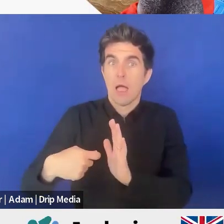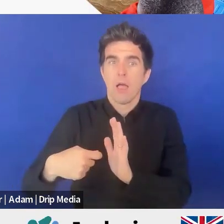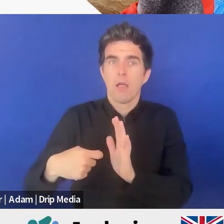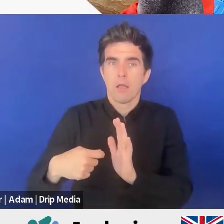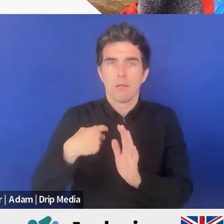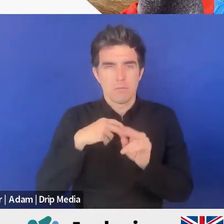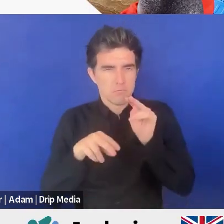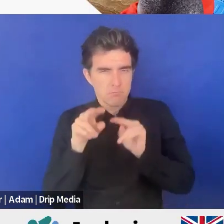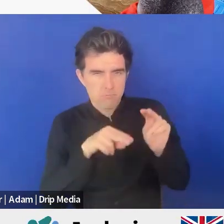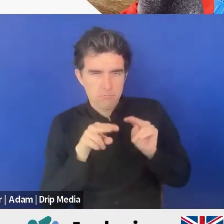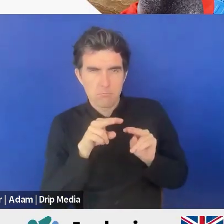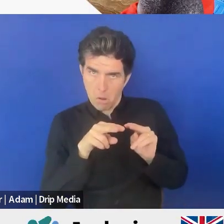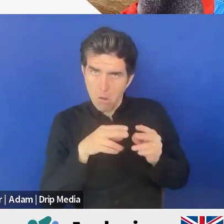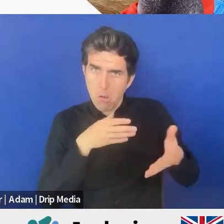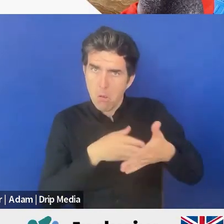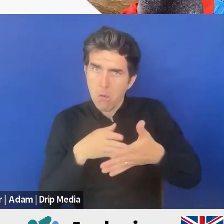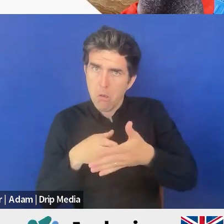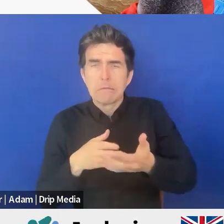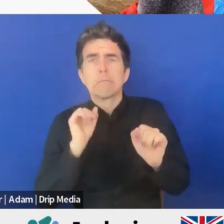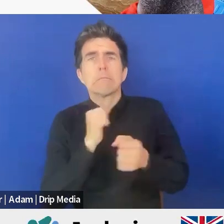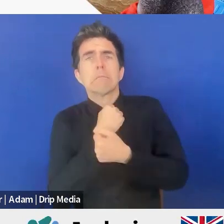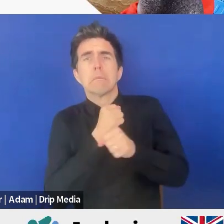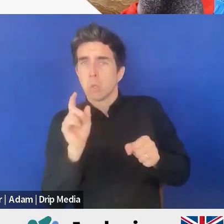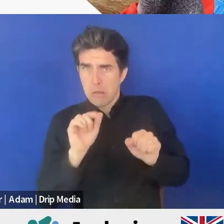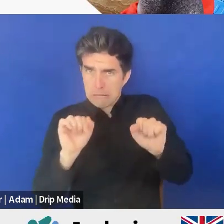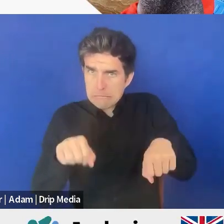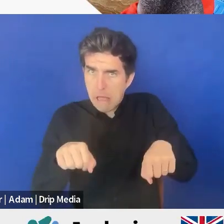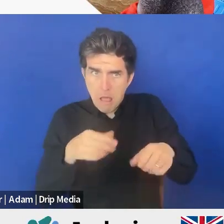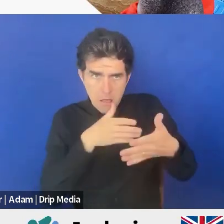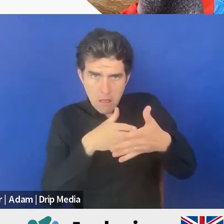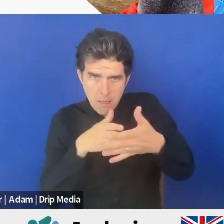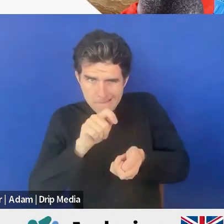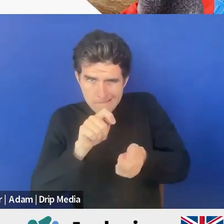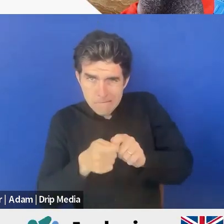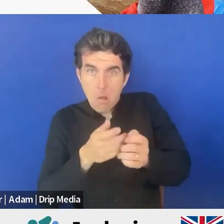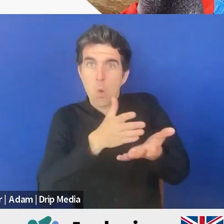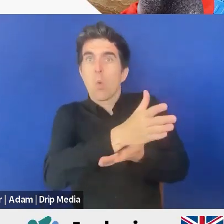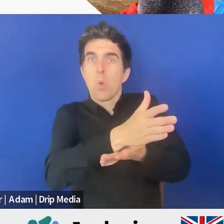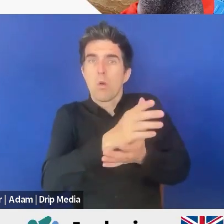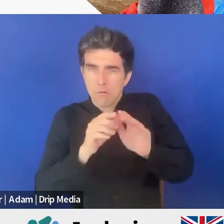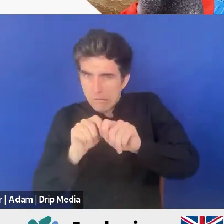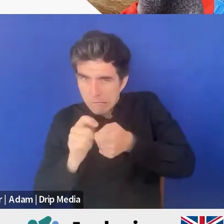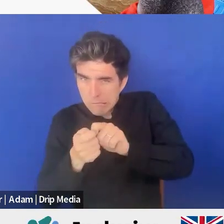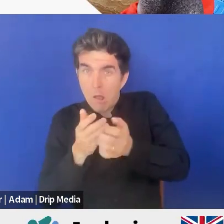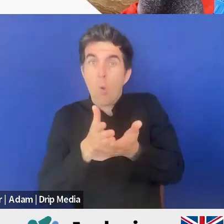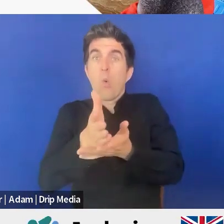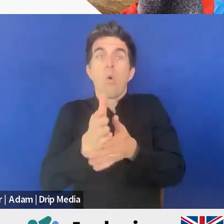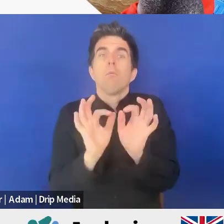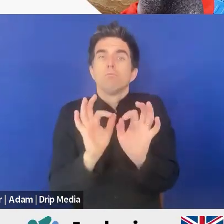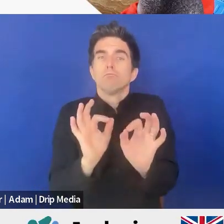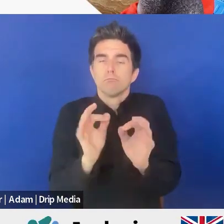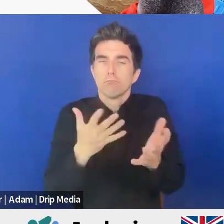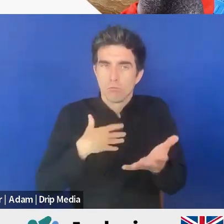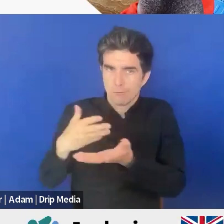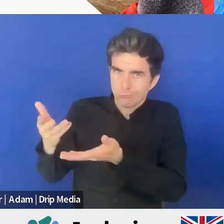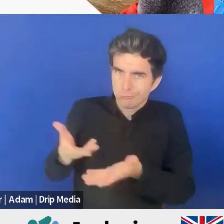So outreach, basically what we mean by that, it refers to all those activities that aim to build relationships